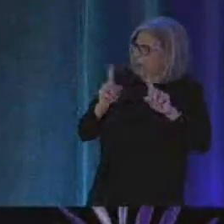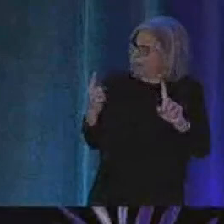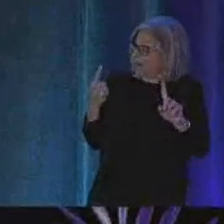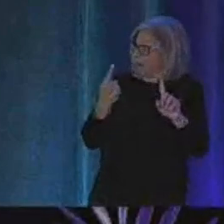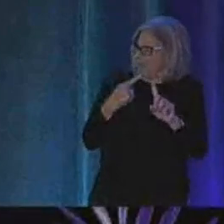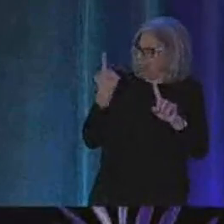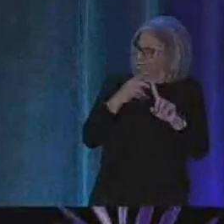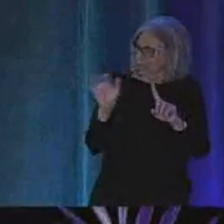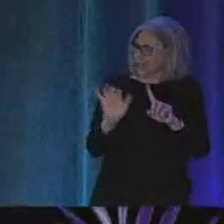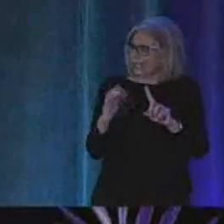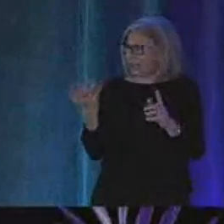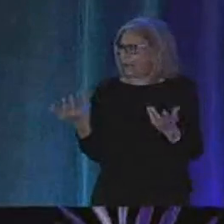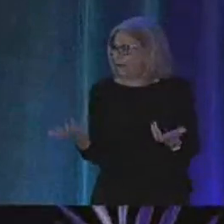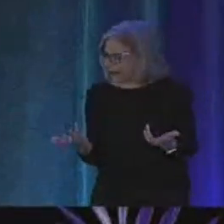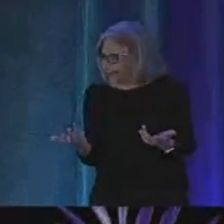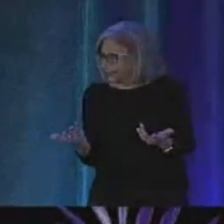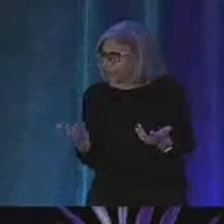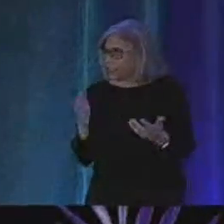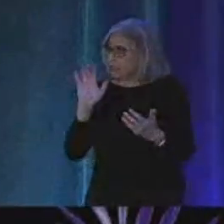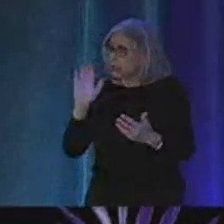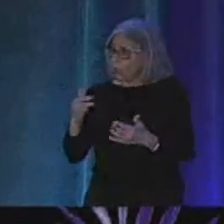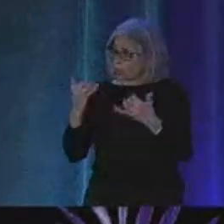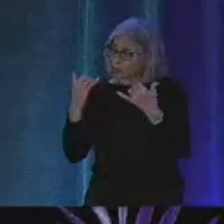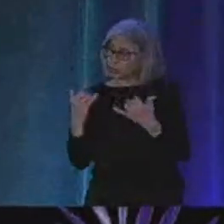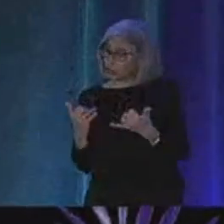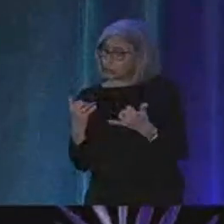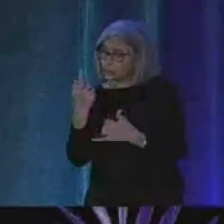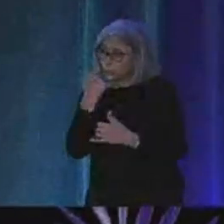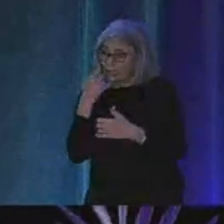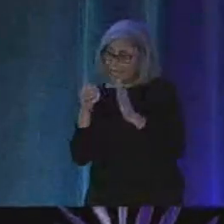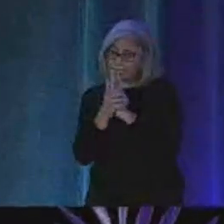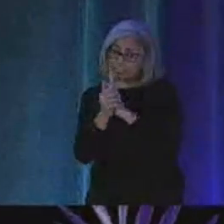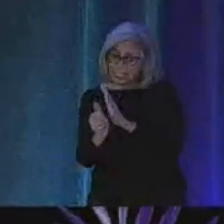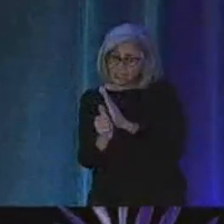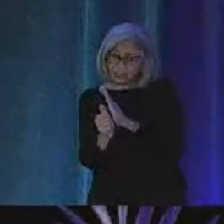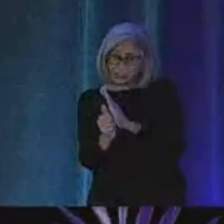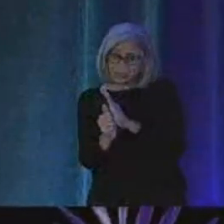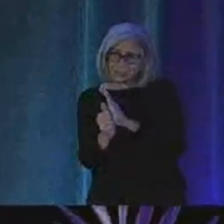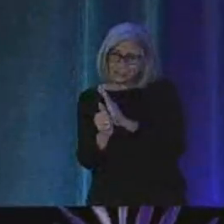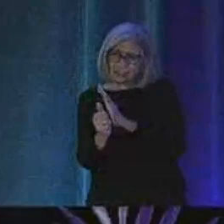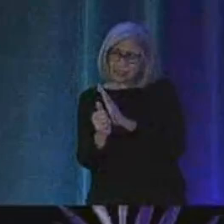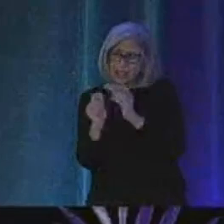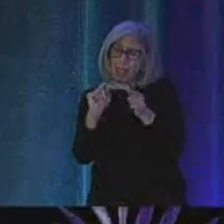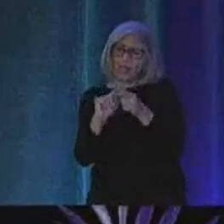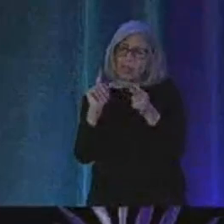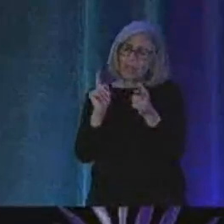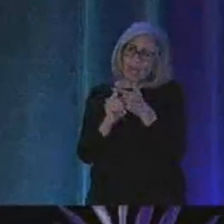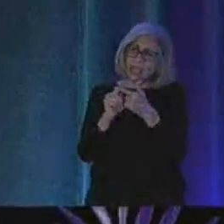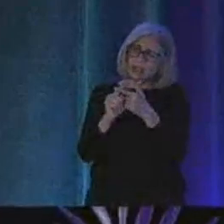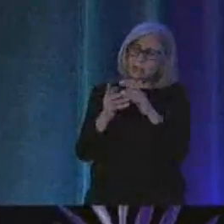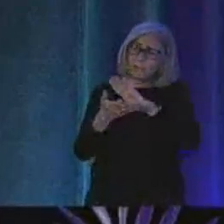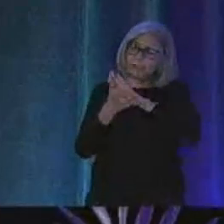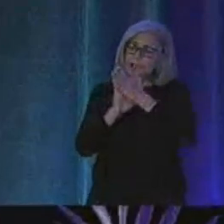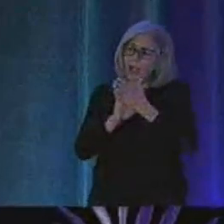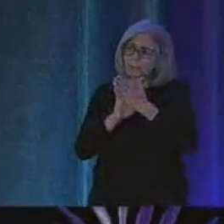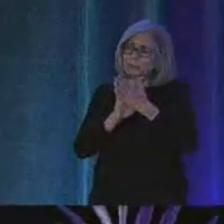look like? How do you, take your current React skills and, get into mobile